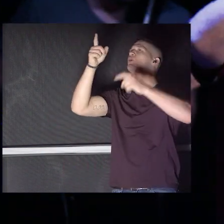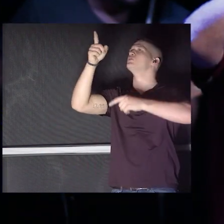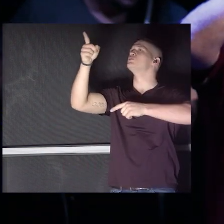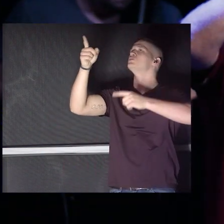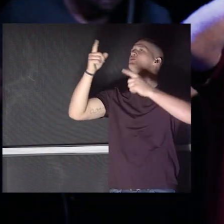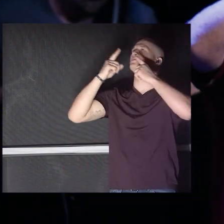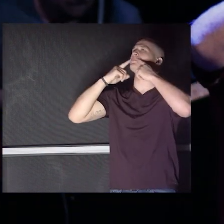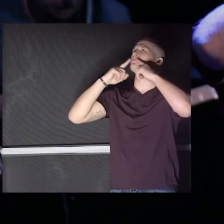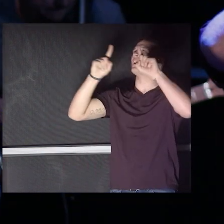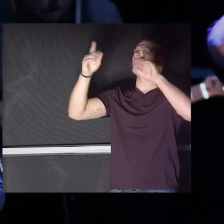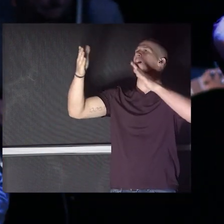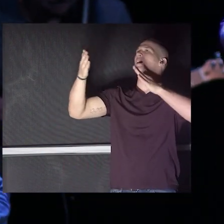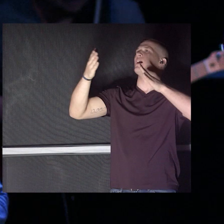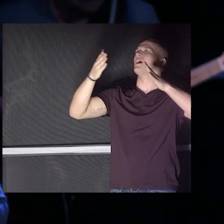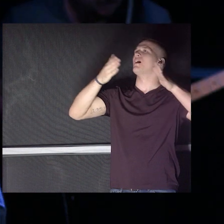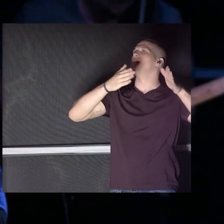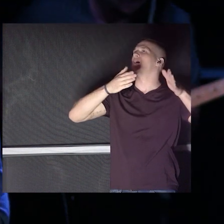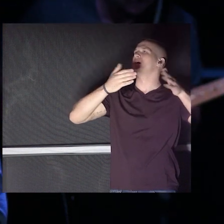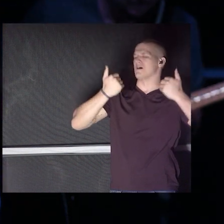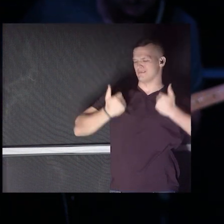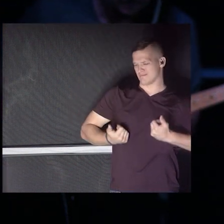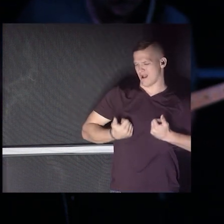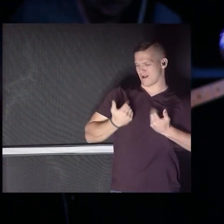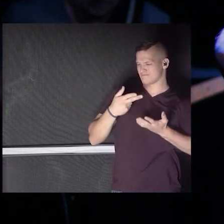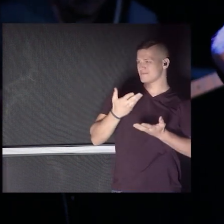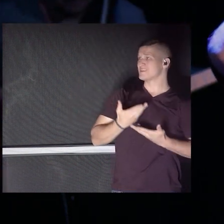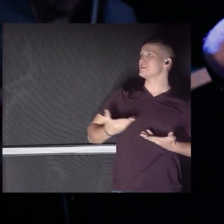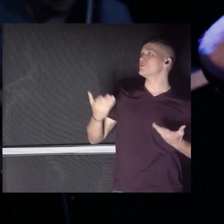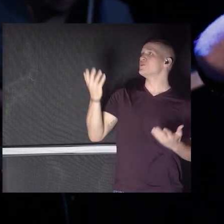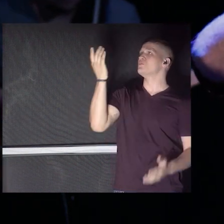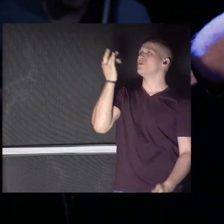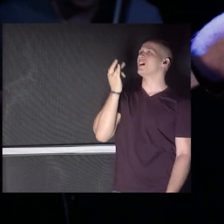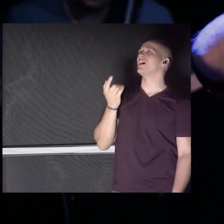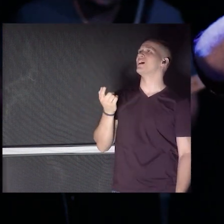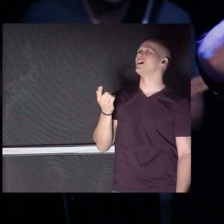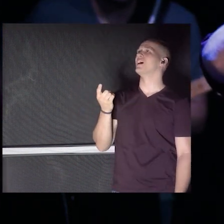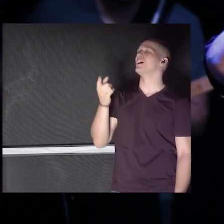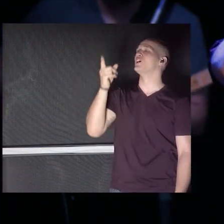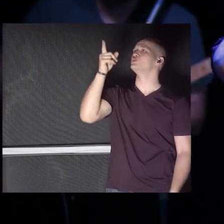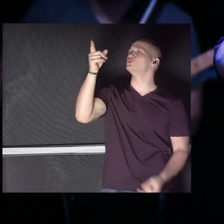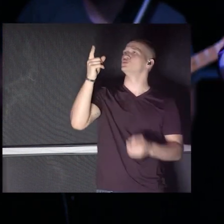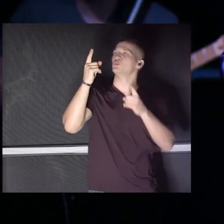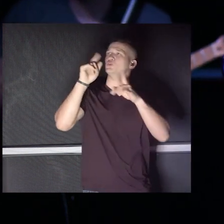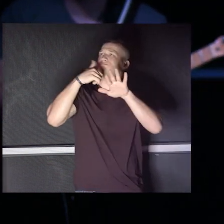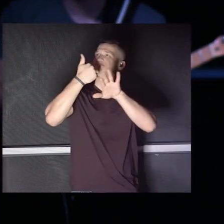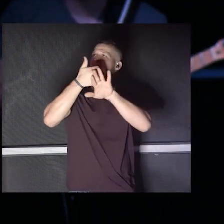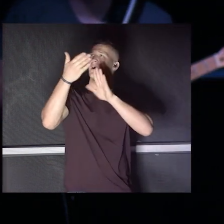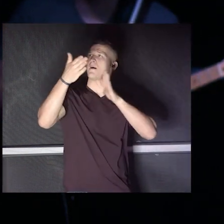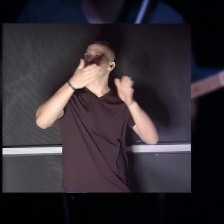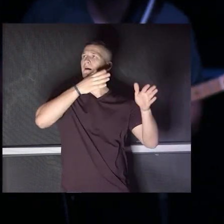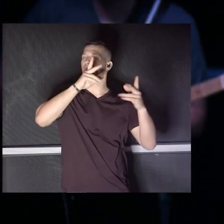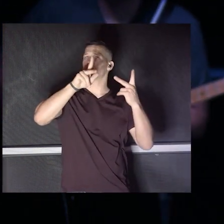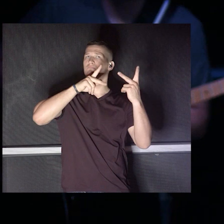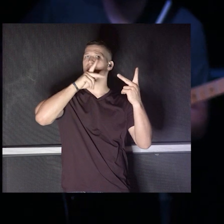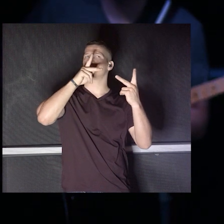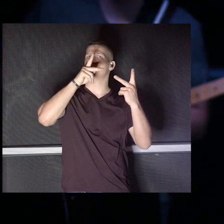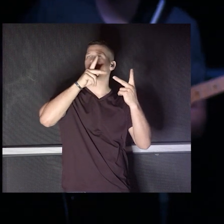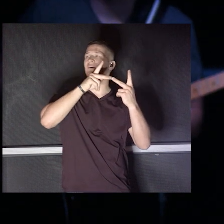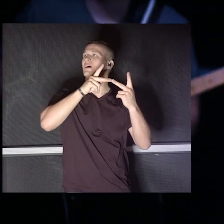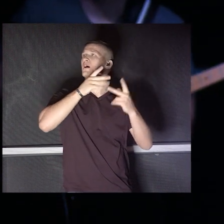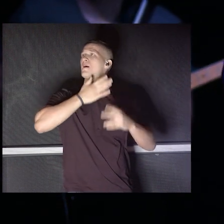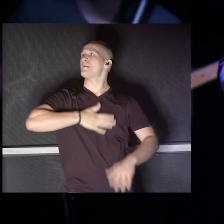Standing here only because you made. I'm standing